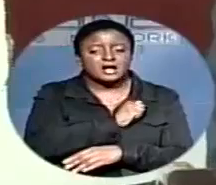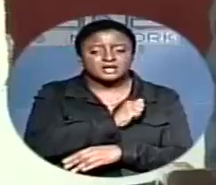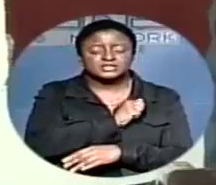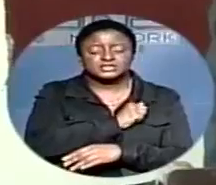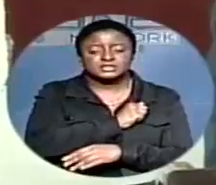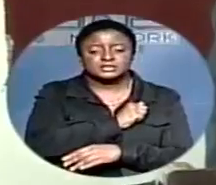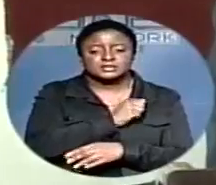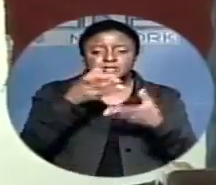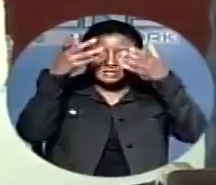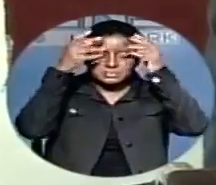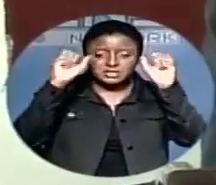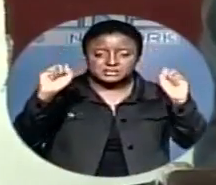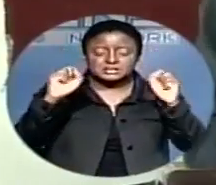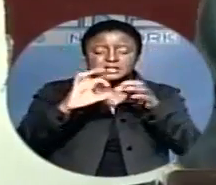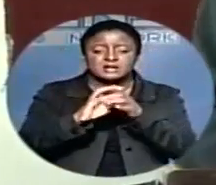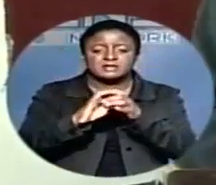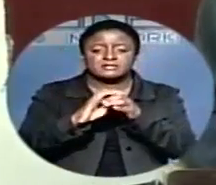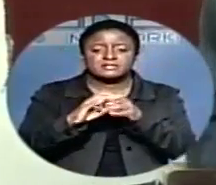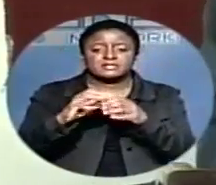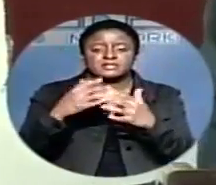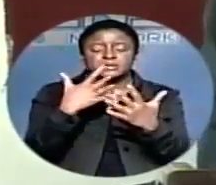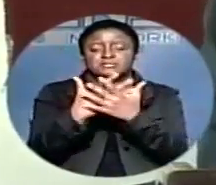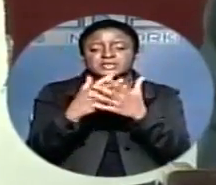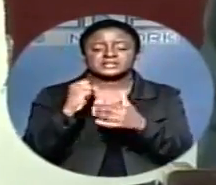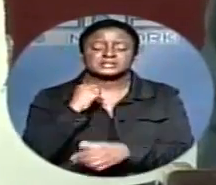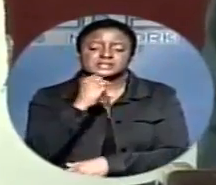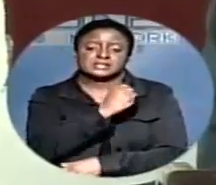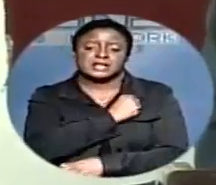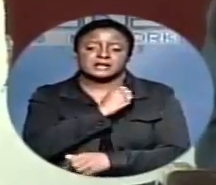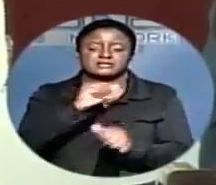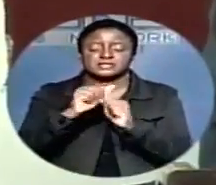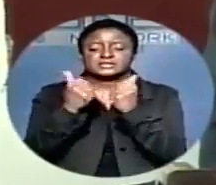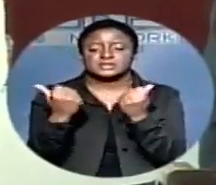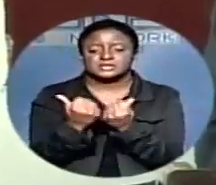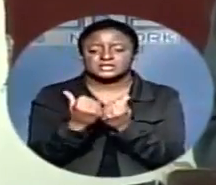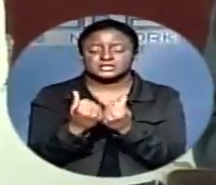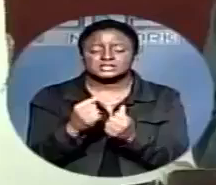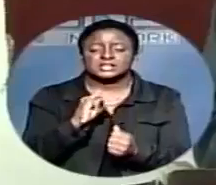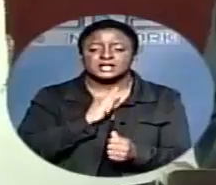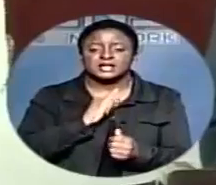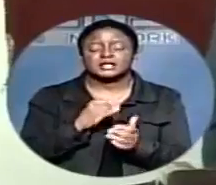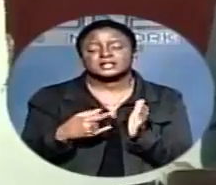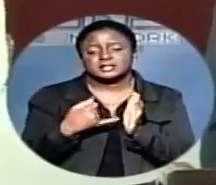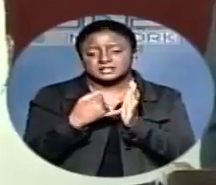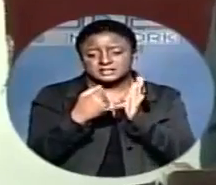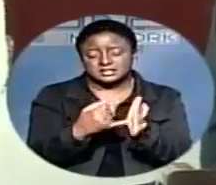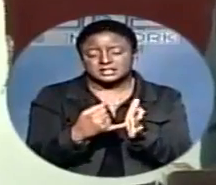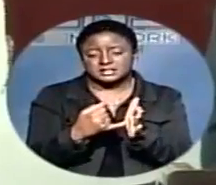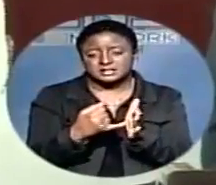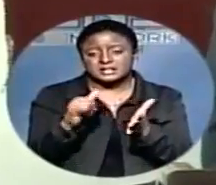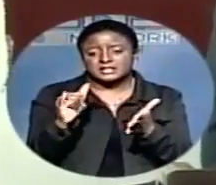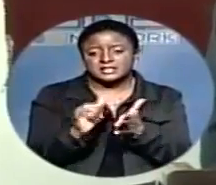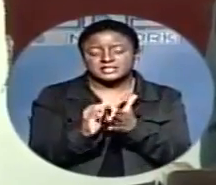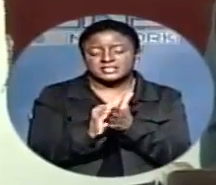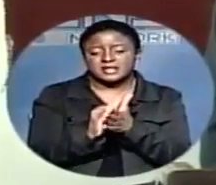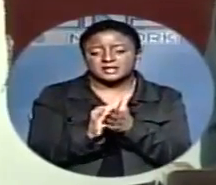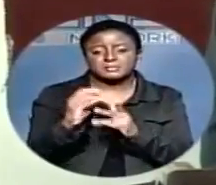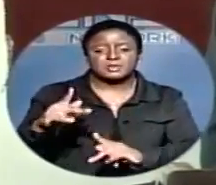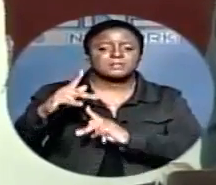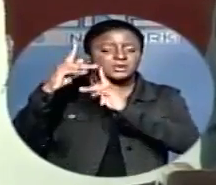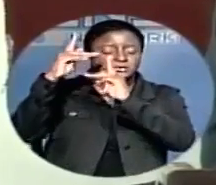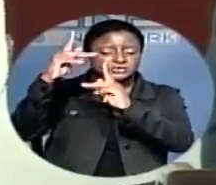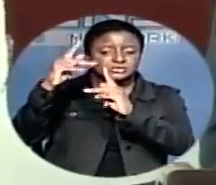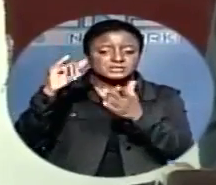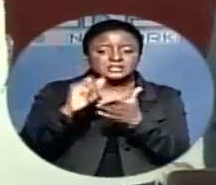and indicated to him that prison promotions that had been suspended as a result of the global